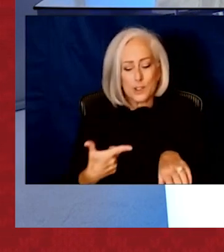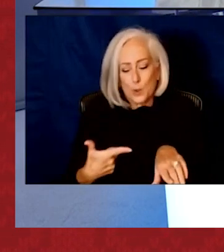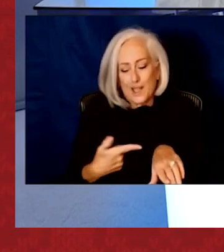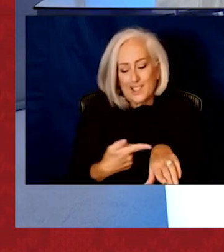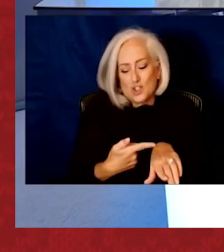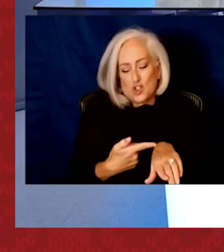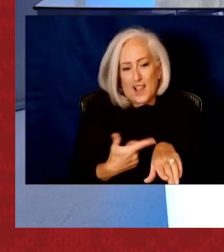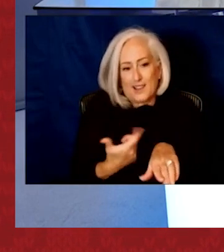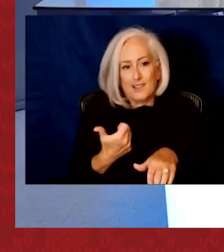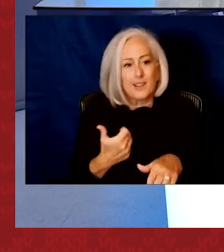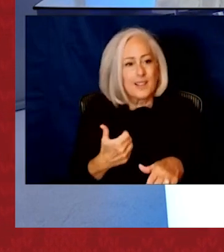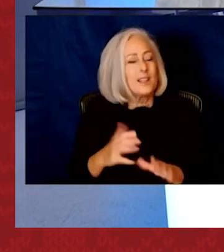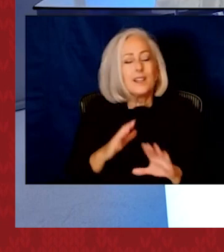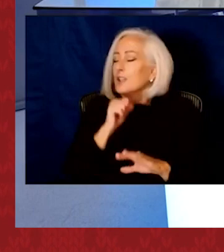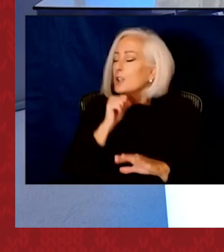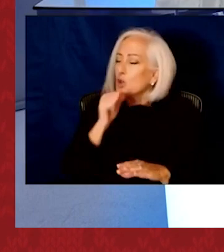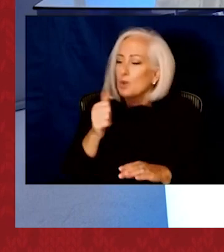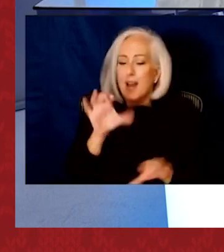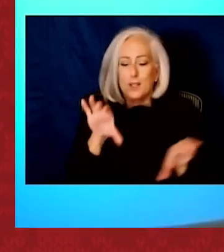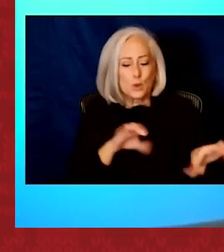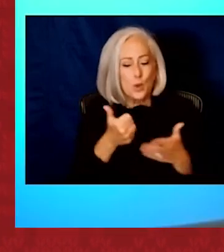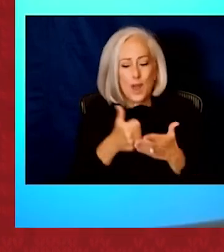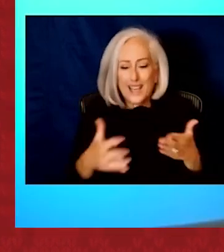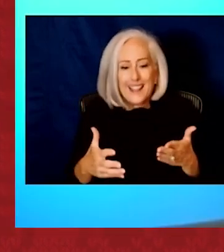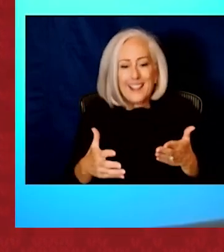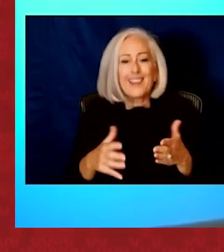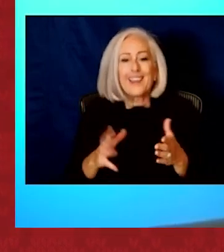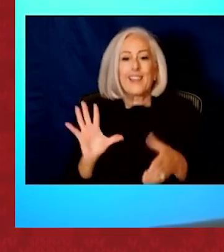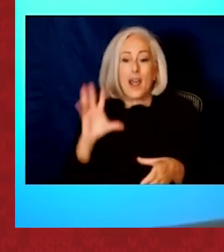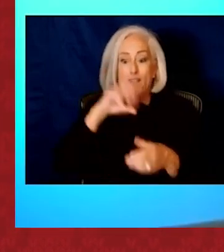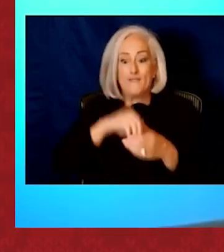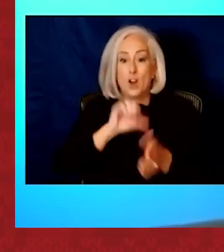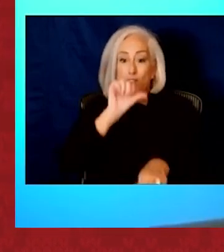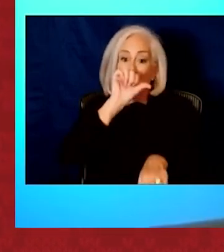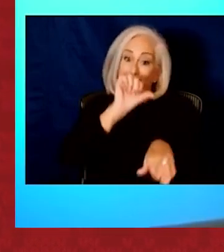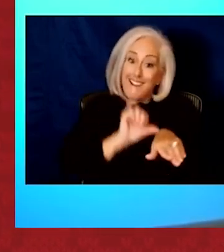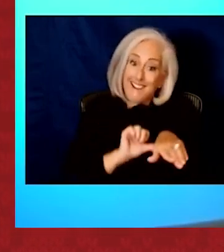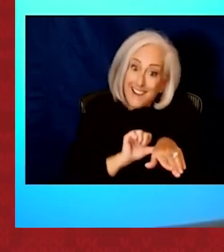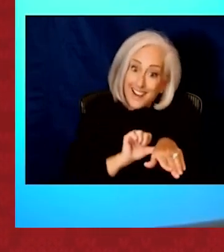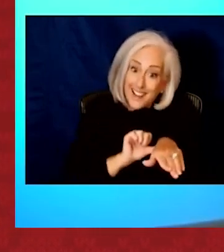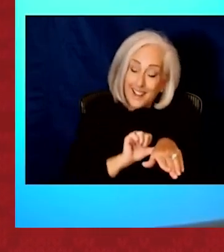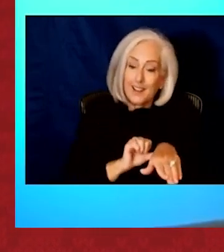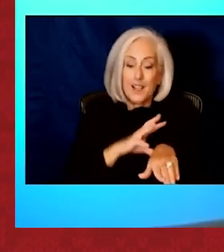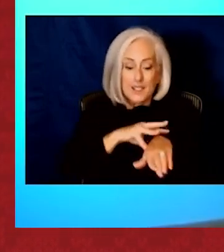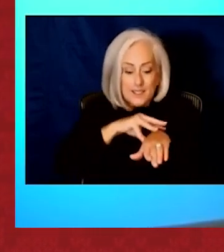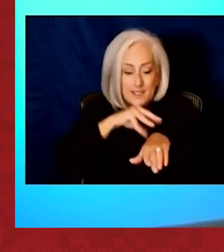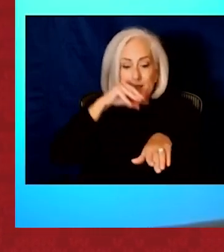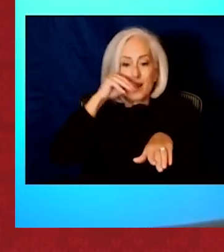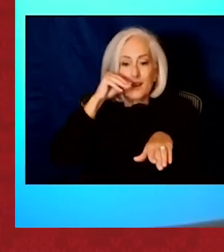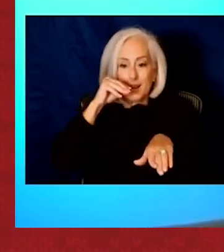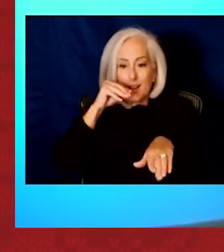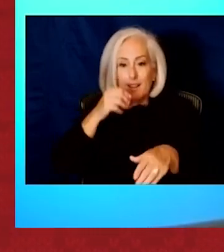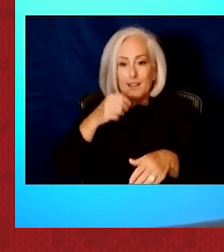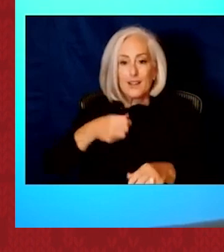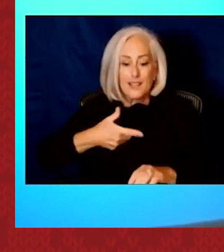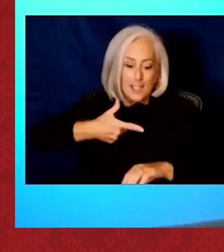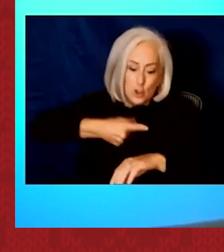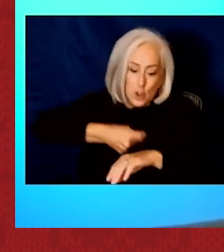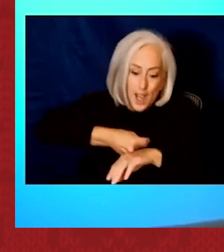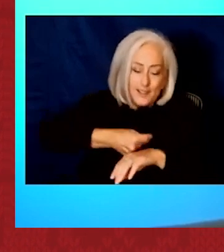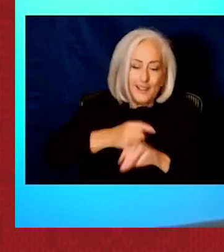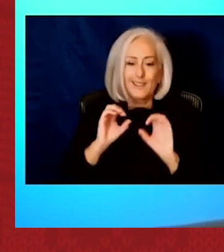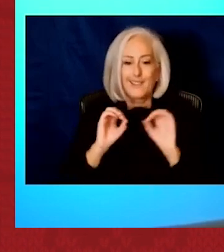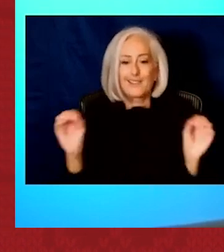or cutting or sucking is all pretty bad. All you're going to do there is basically cause more damage, more infection, really